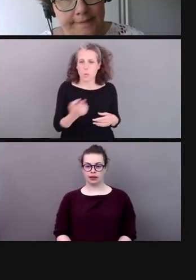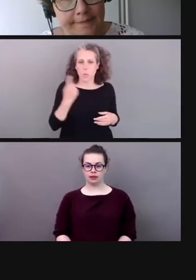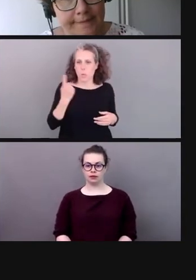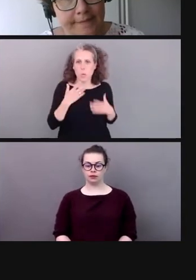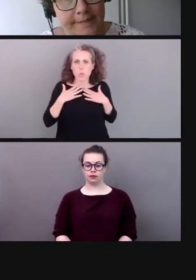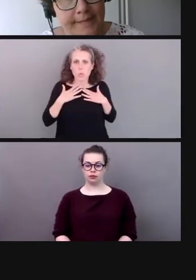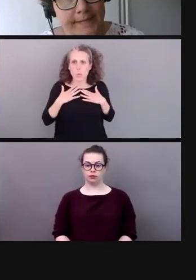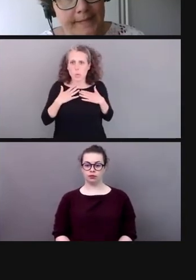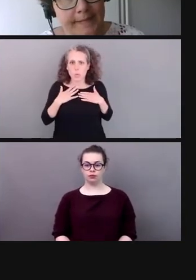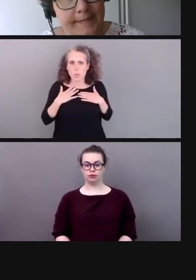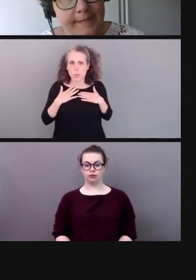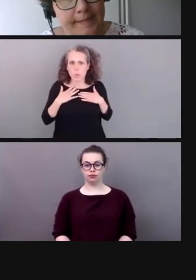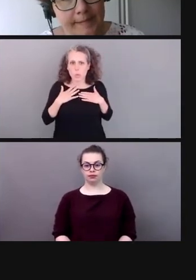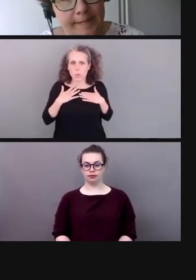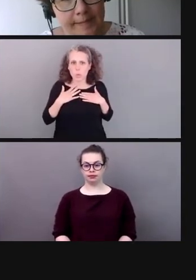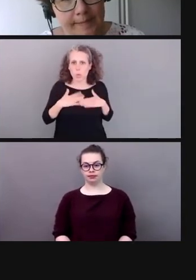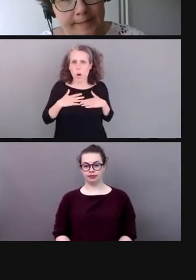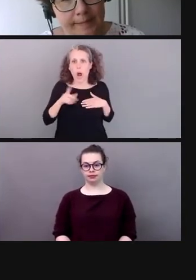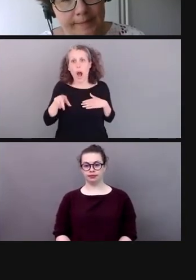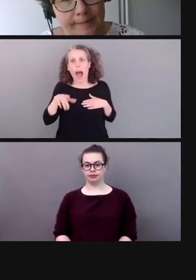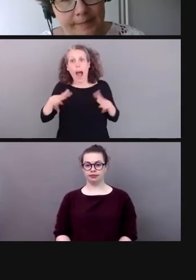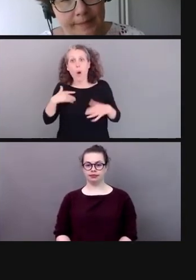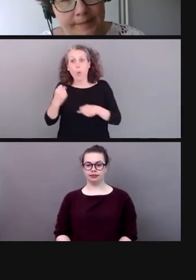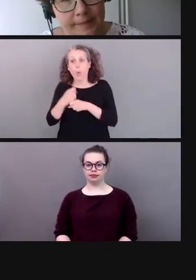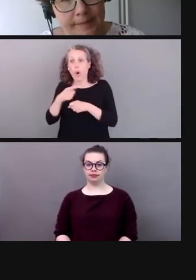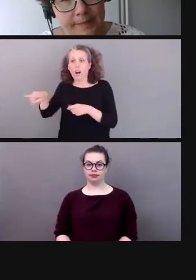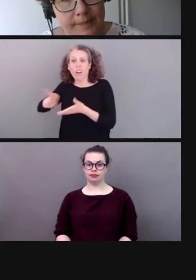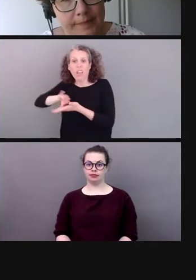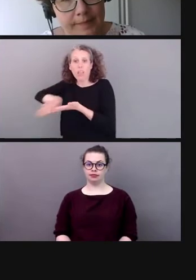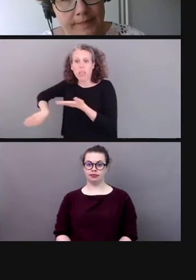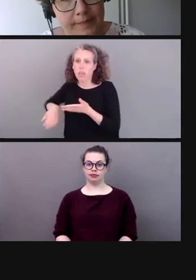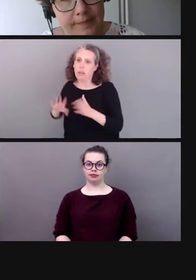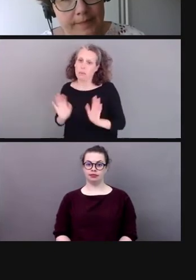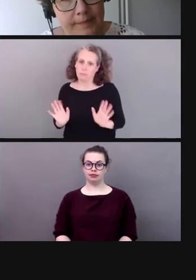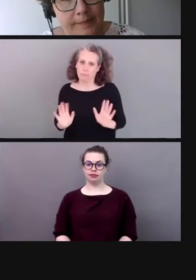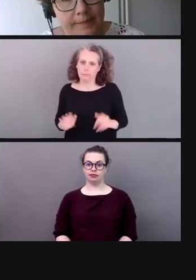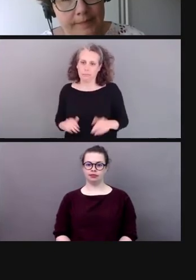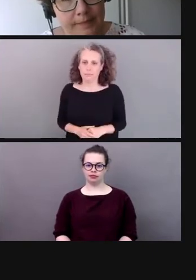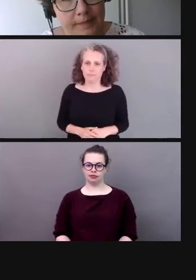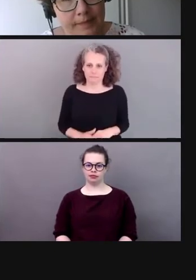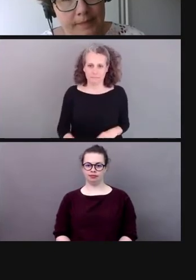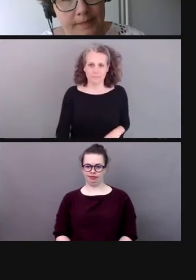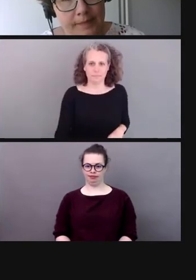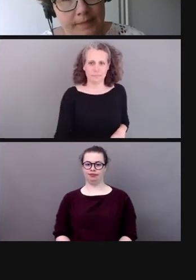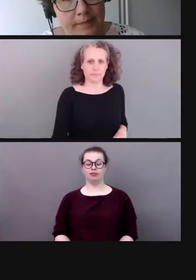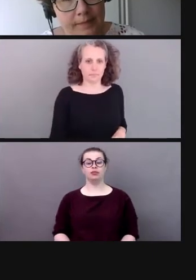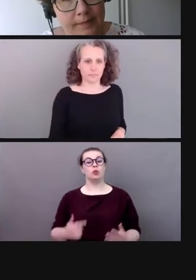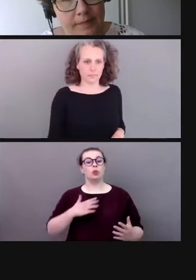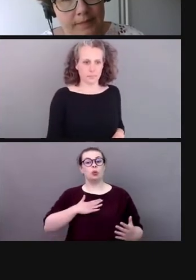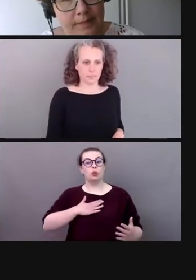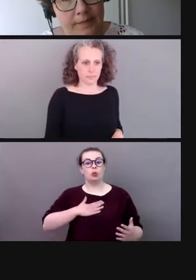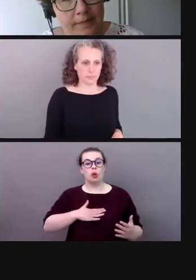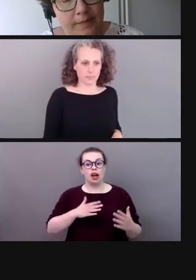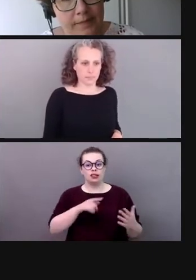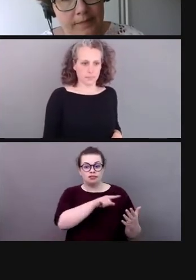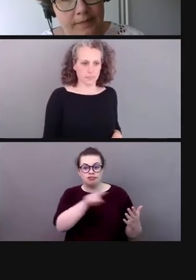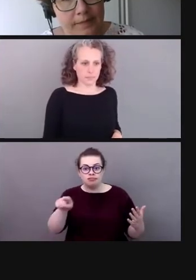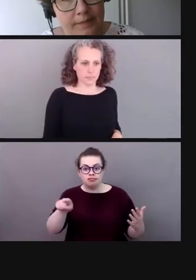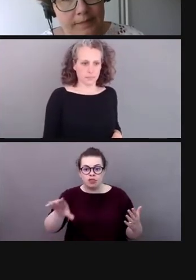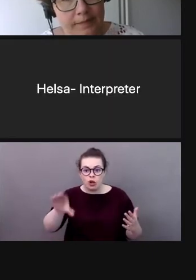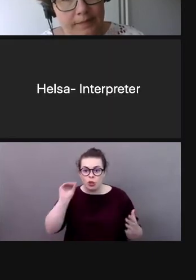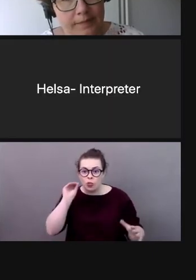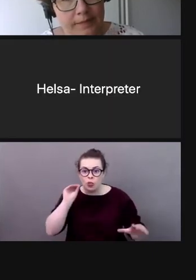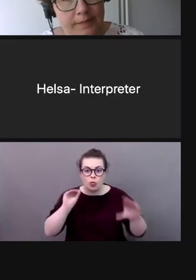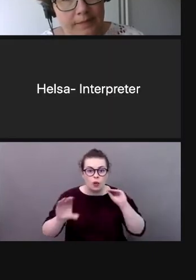other ways of working behind. An important element we'd want to learn from you, we mentioned it on greening, but on